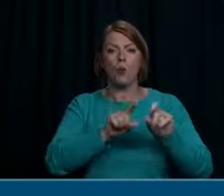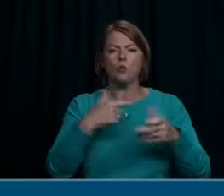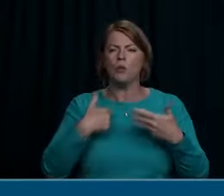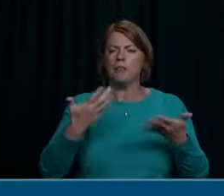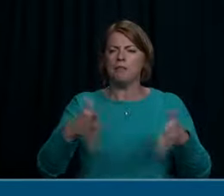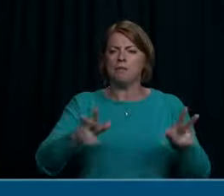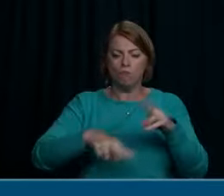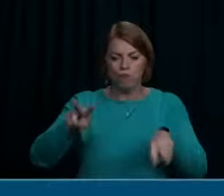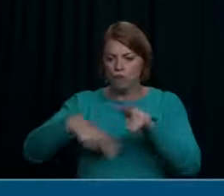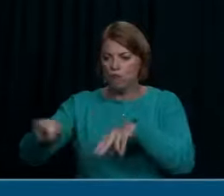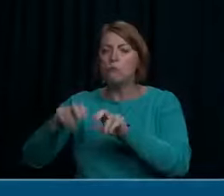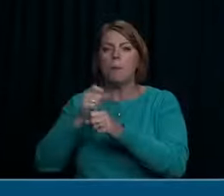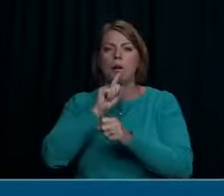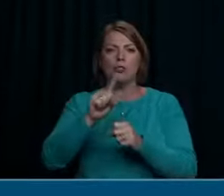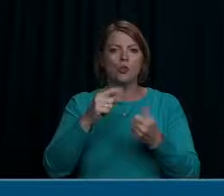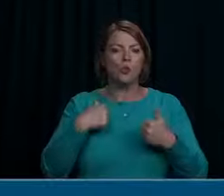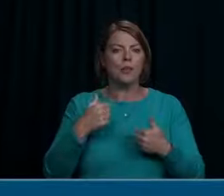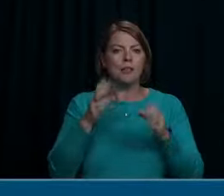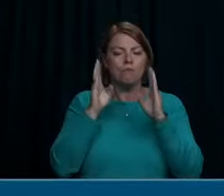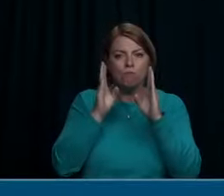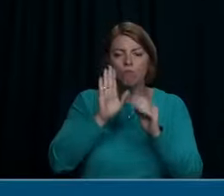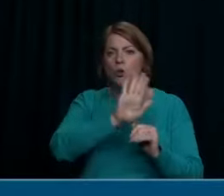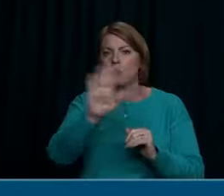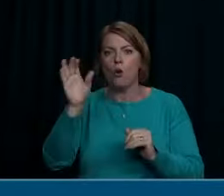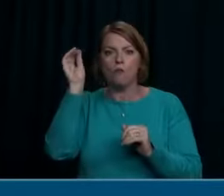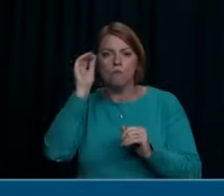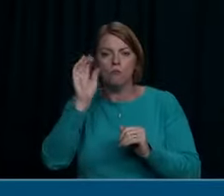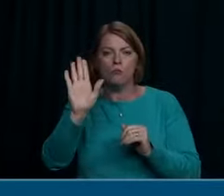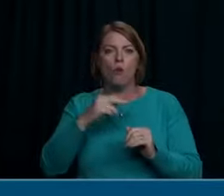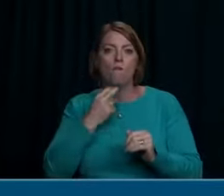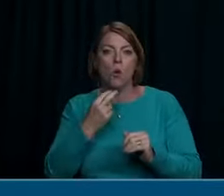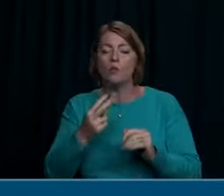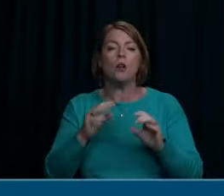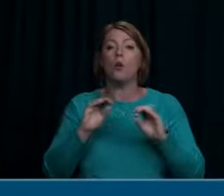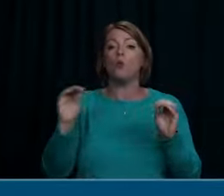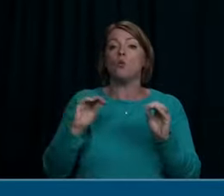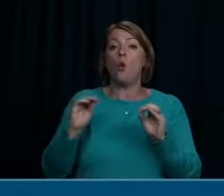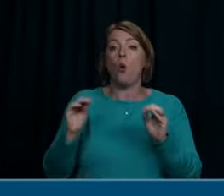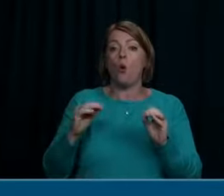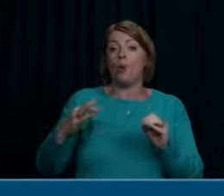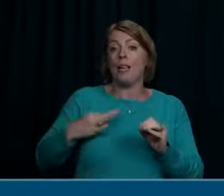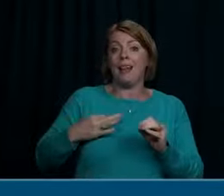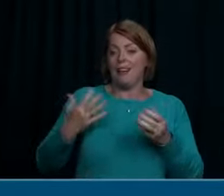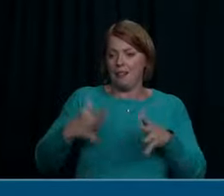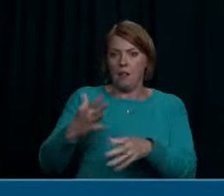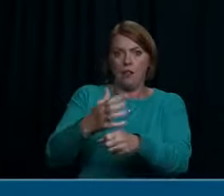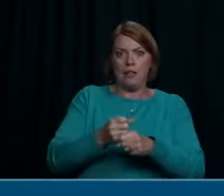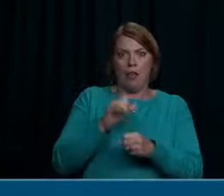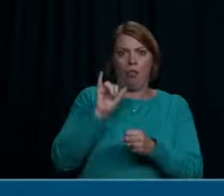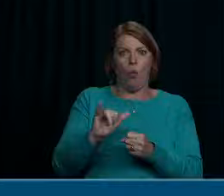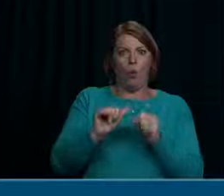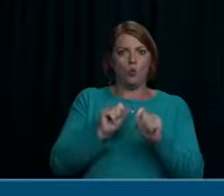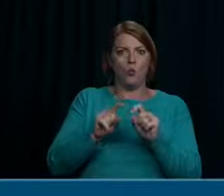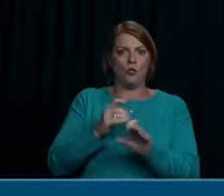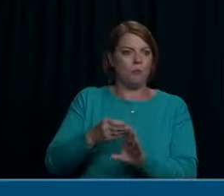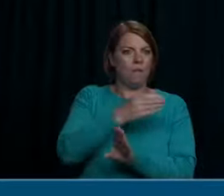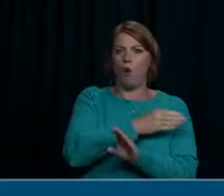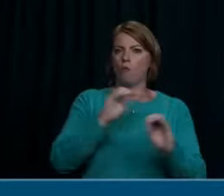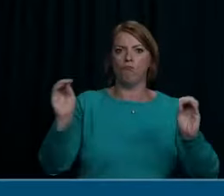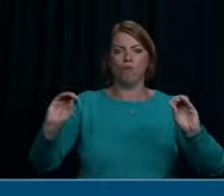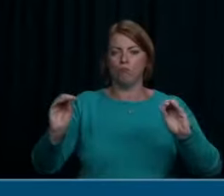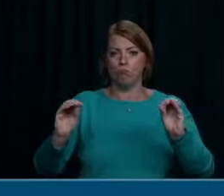sure every voice is heard. However, no candidate has been given advanced access to any of the questions. With that,